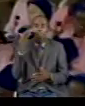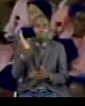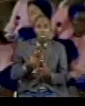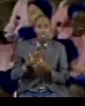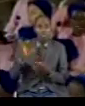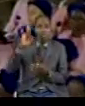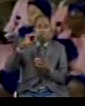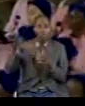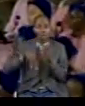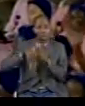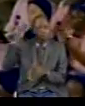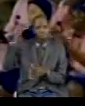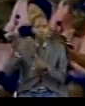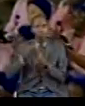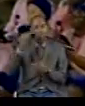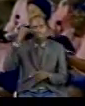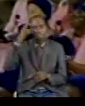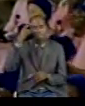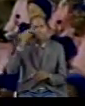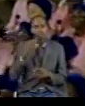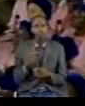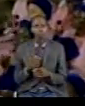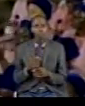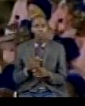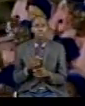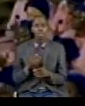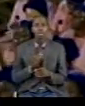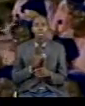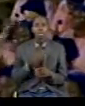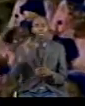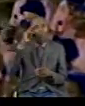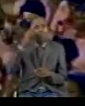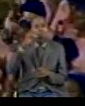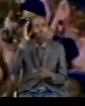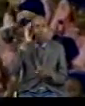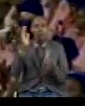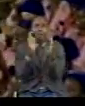away. I thought you put your hands together for Jesus.